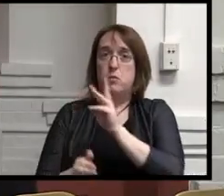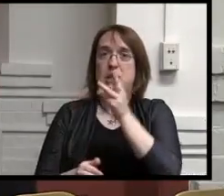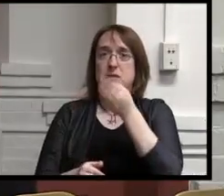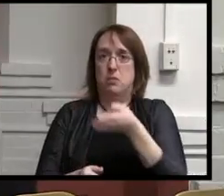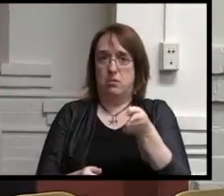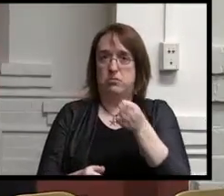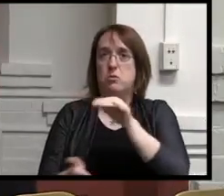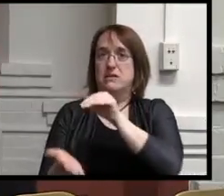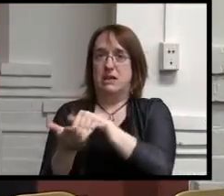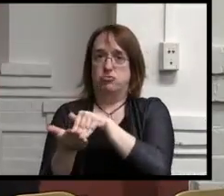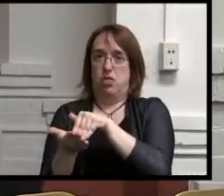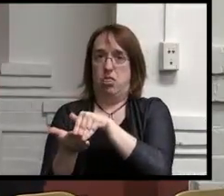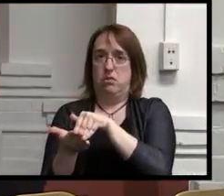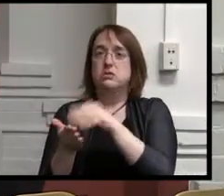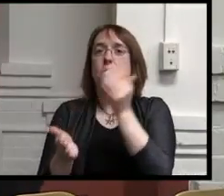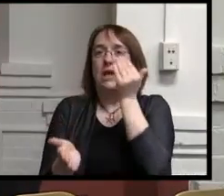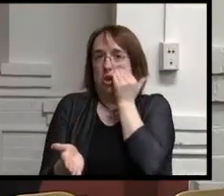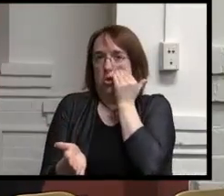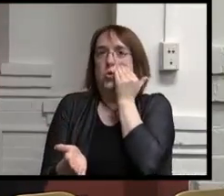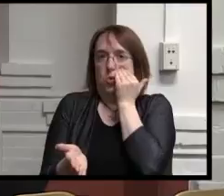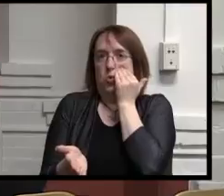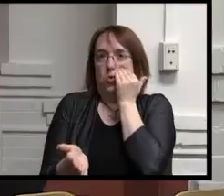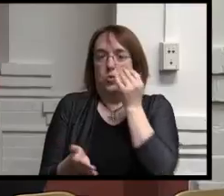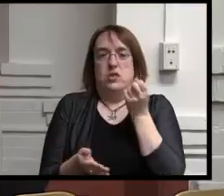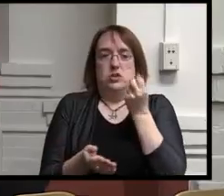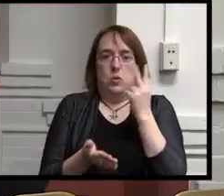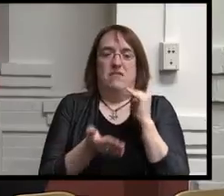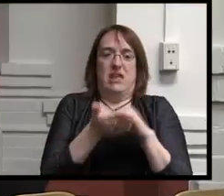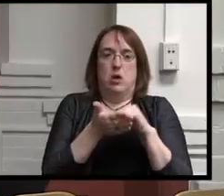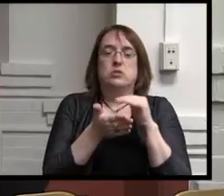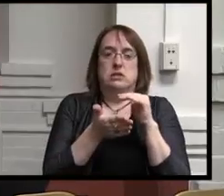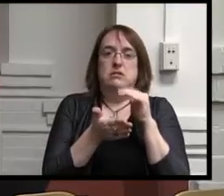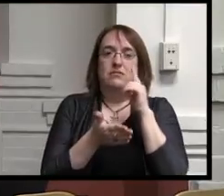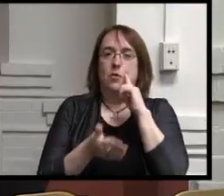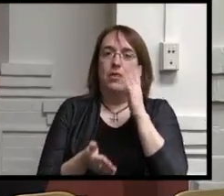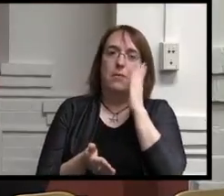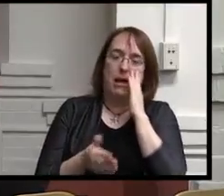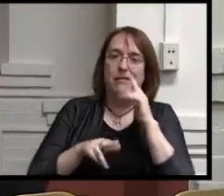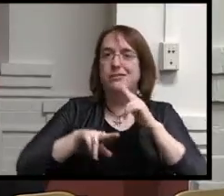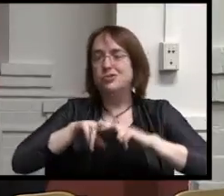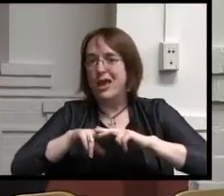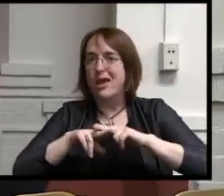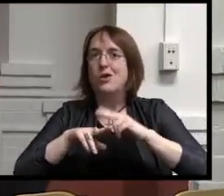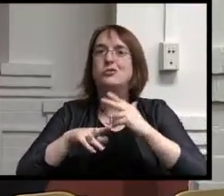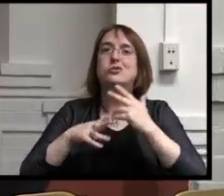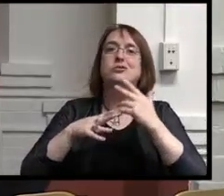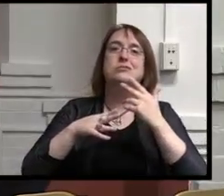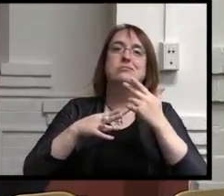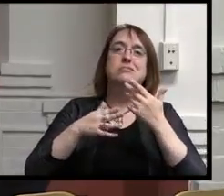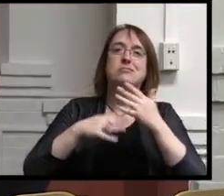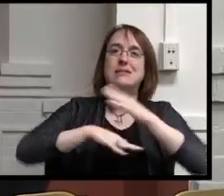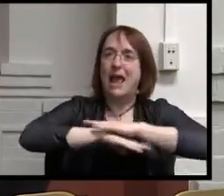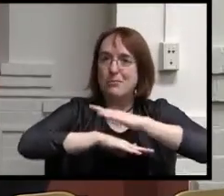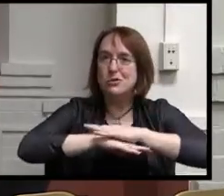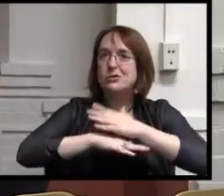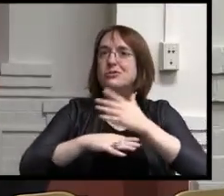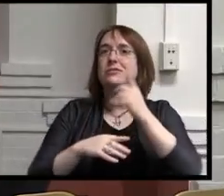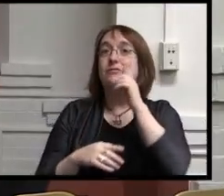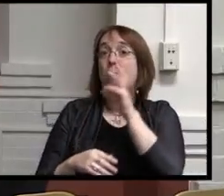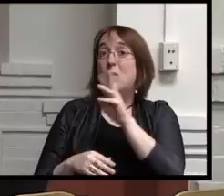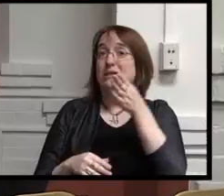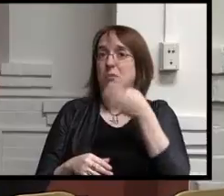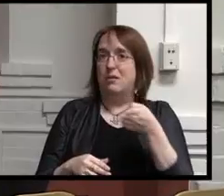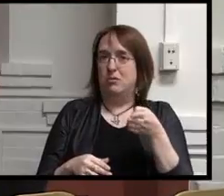So we knew or budgeted $12,000 for beds, chairs, nightstands for West